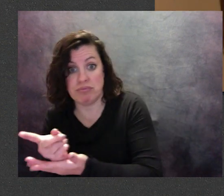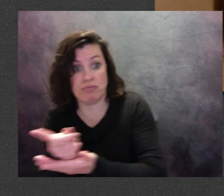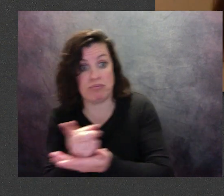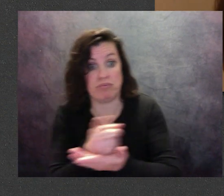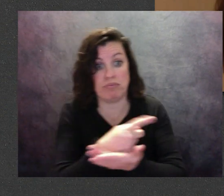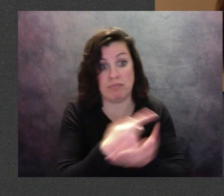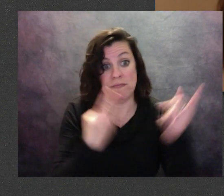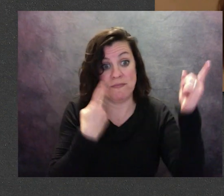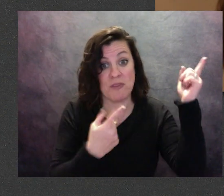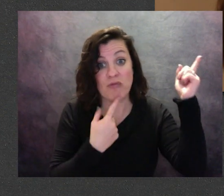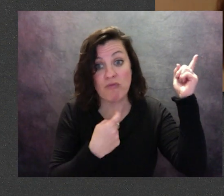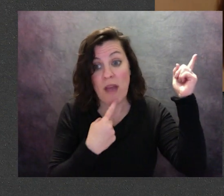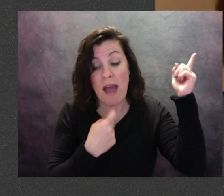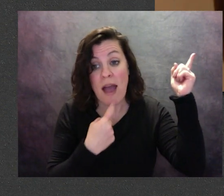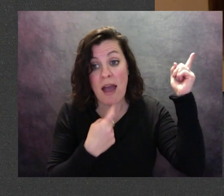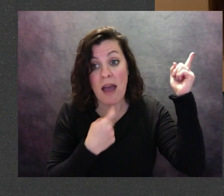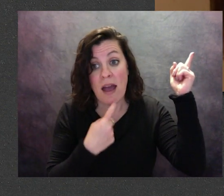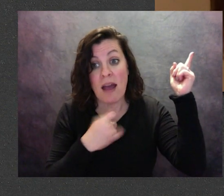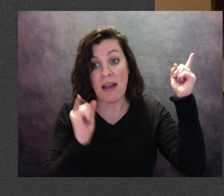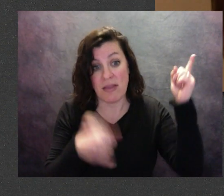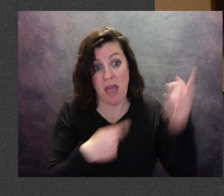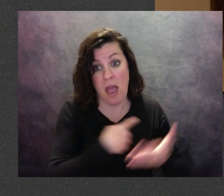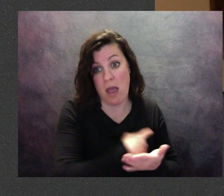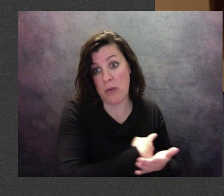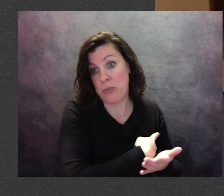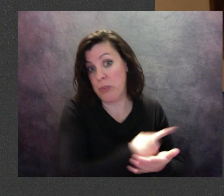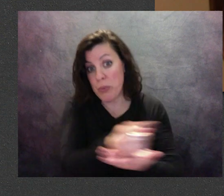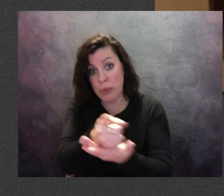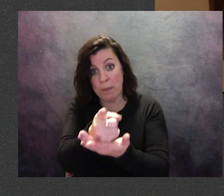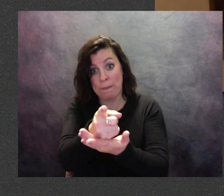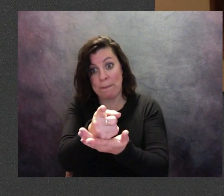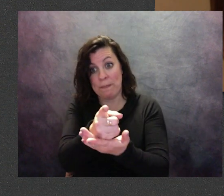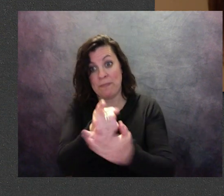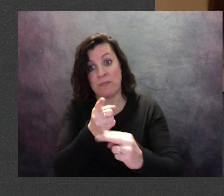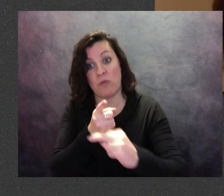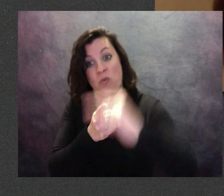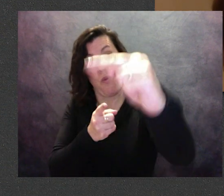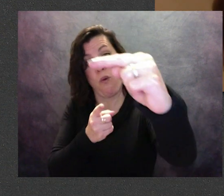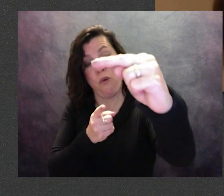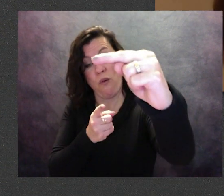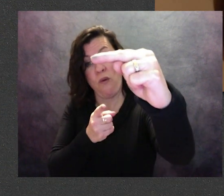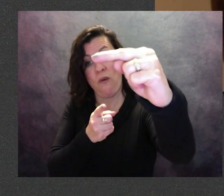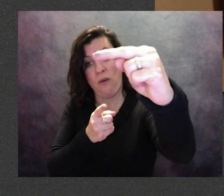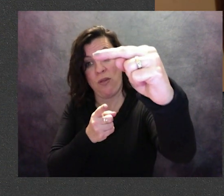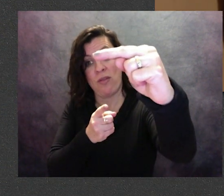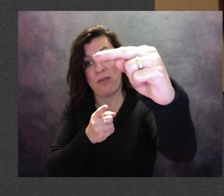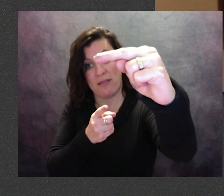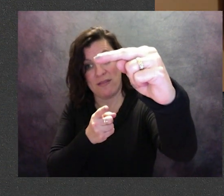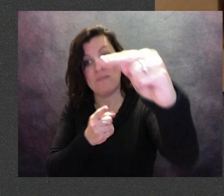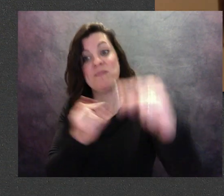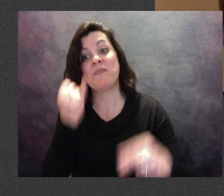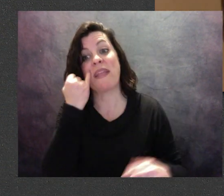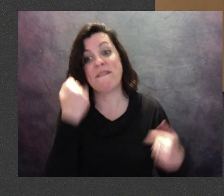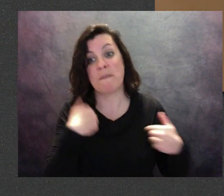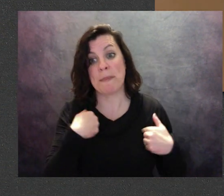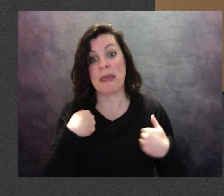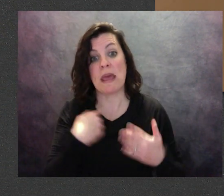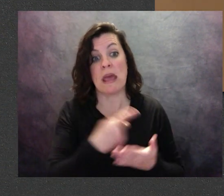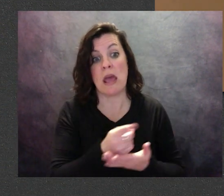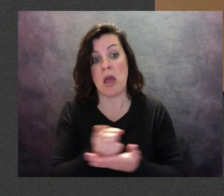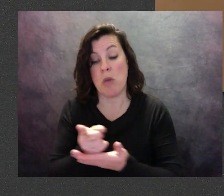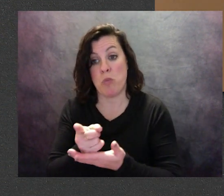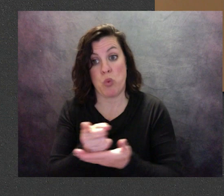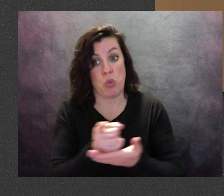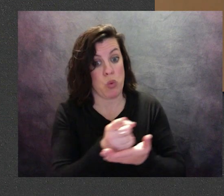It's pointing to the lake, which is north. And if I move, it's going to